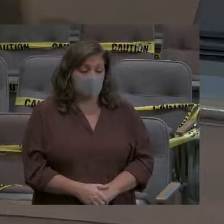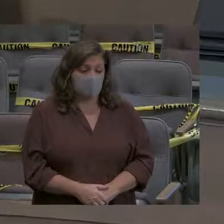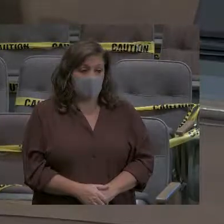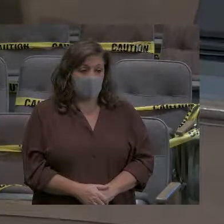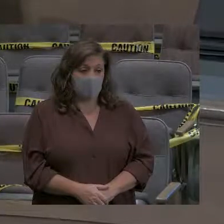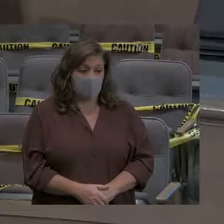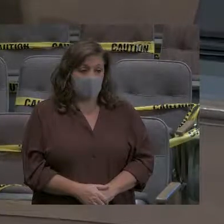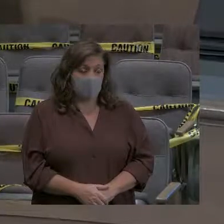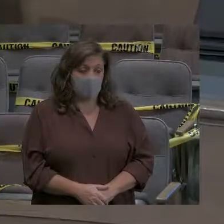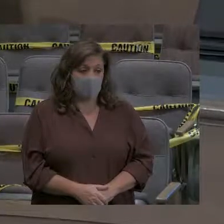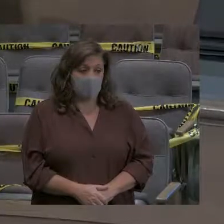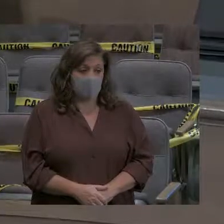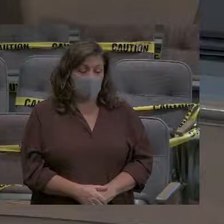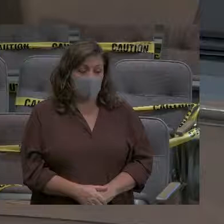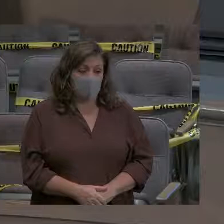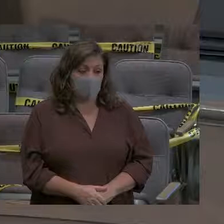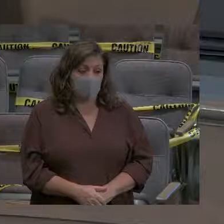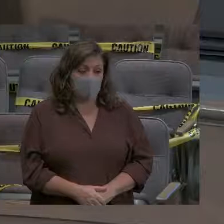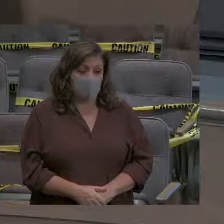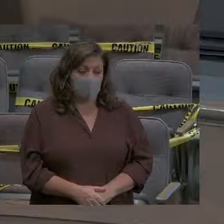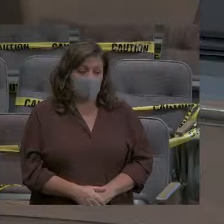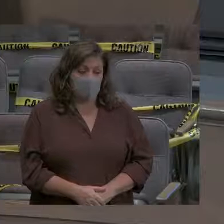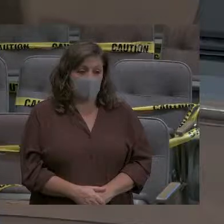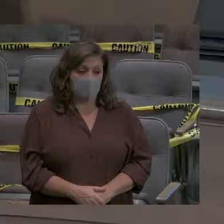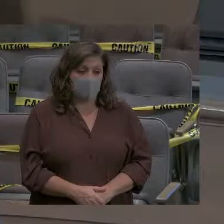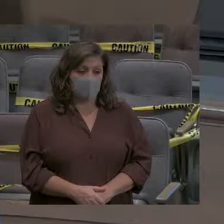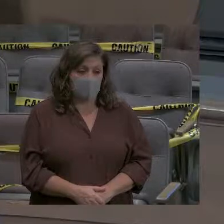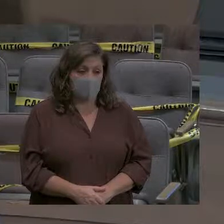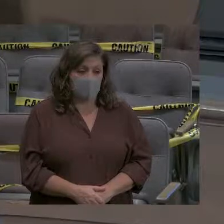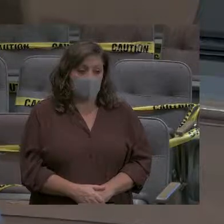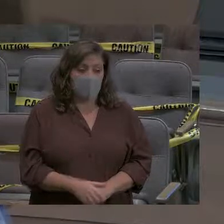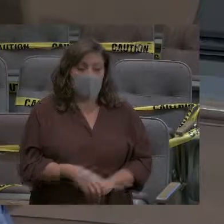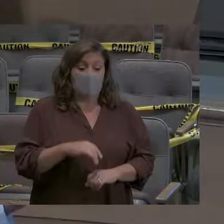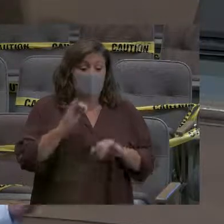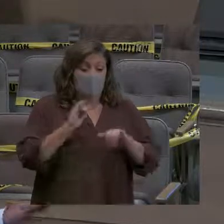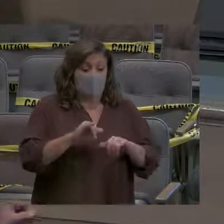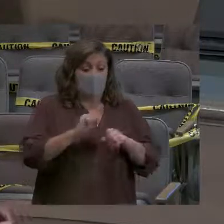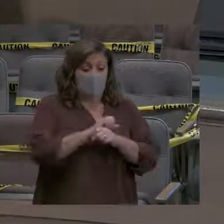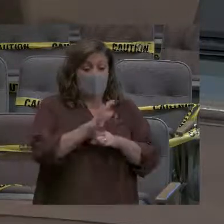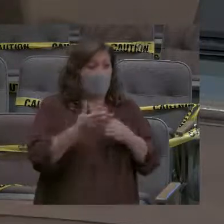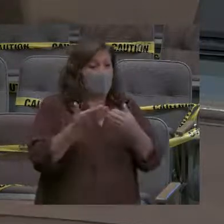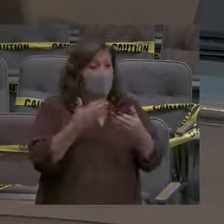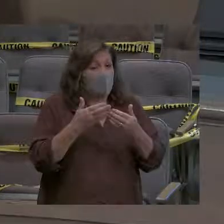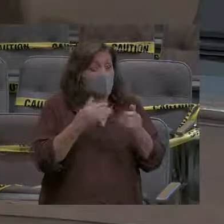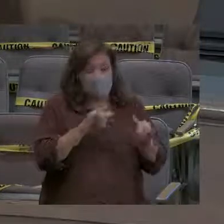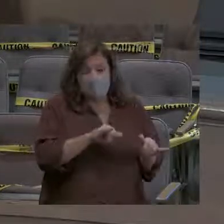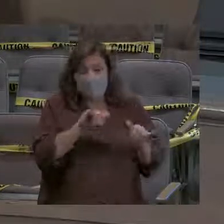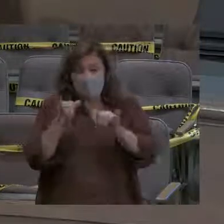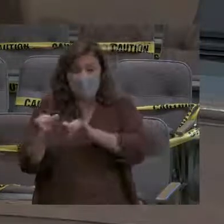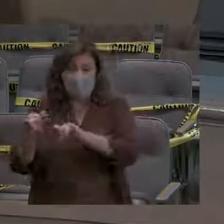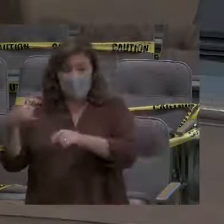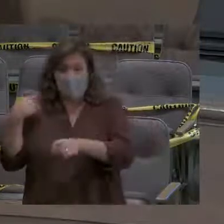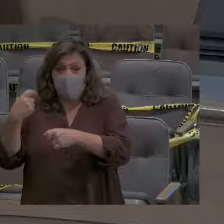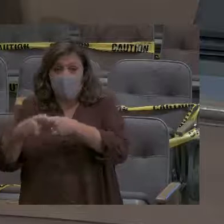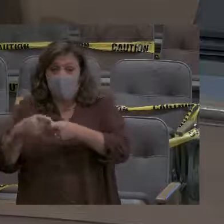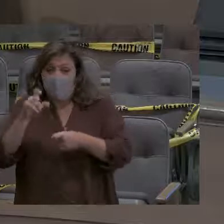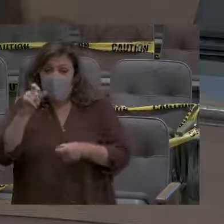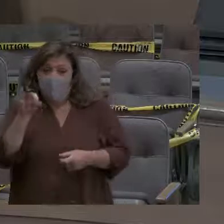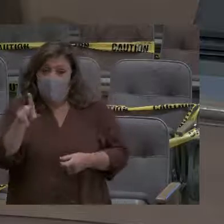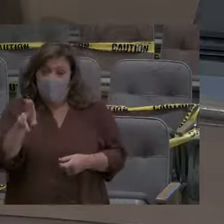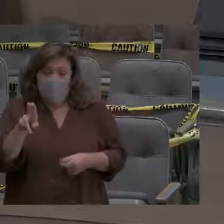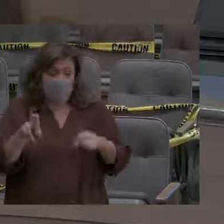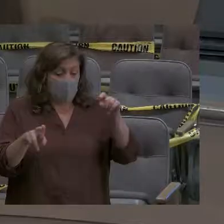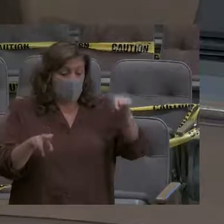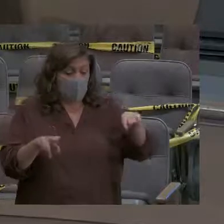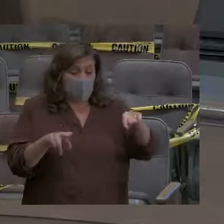coronavirus, and it's almost identical to what was called the Spanish flu. It's a novel virus. What